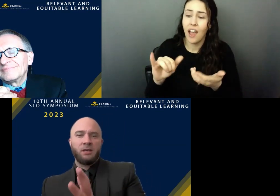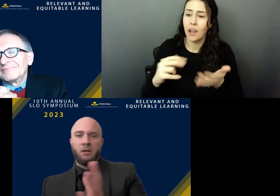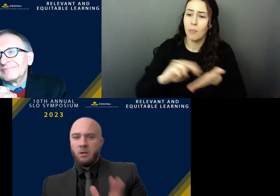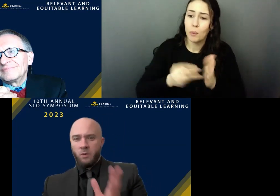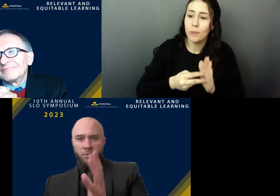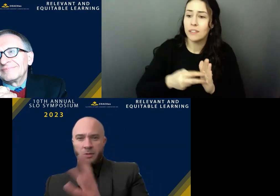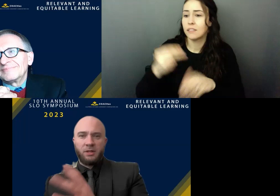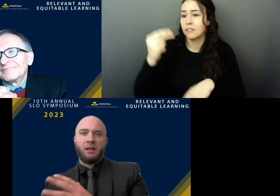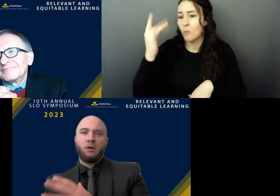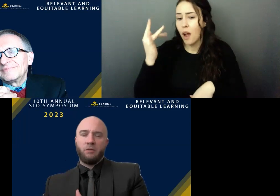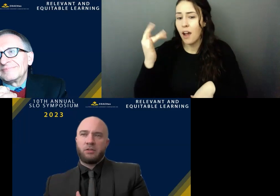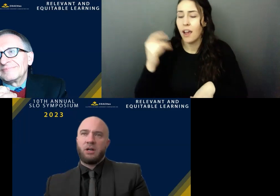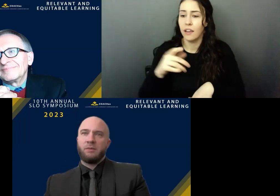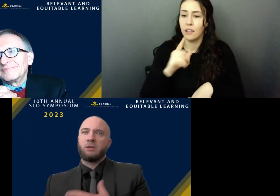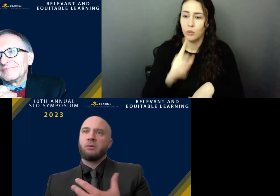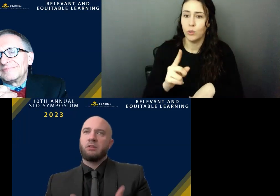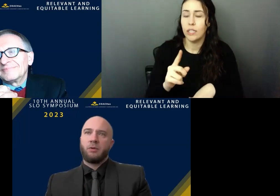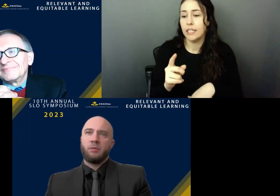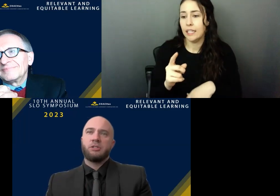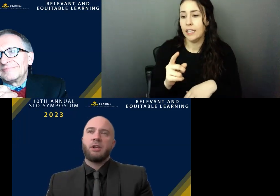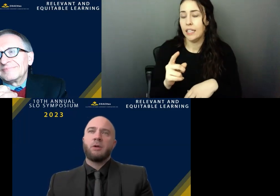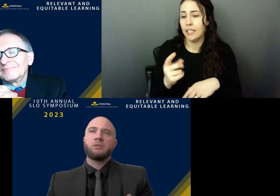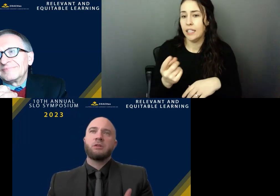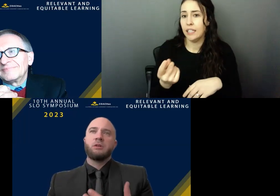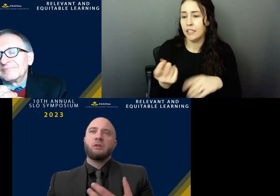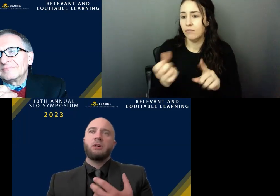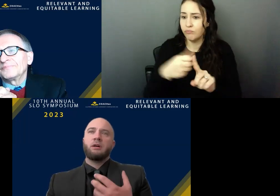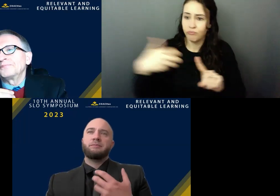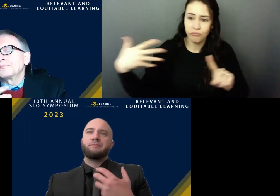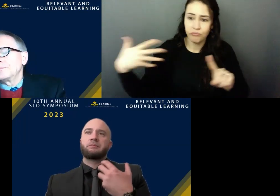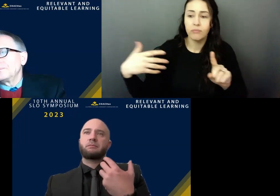the like, really building that out over time and including the department chairs,